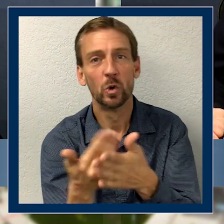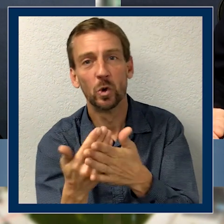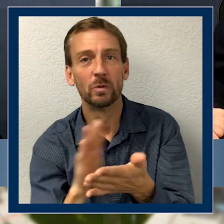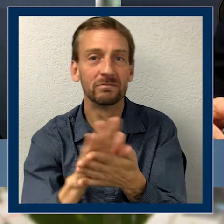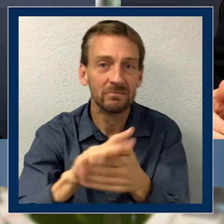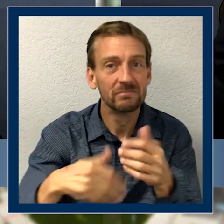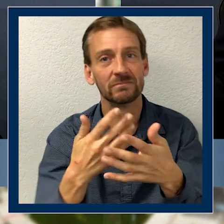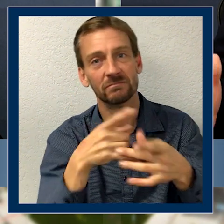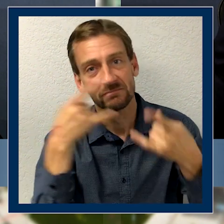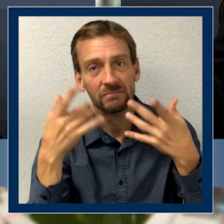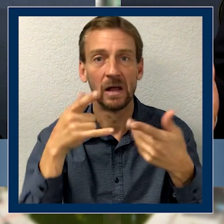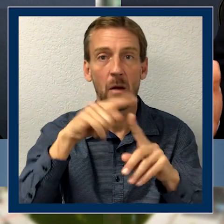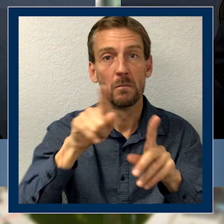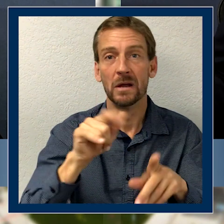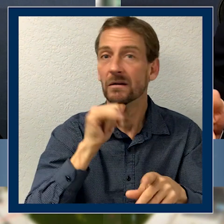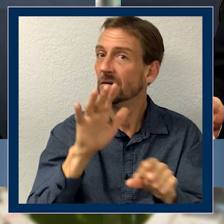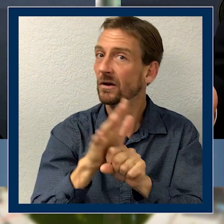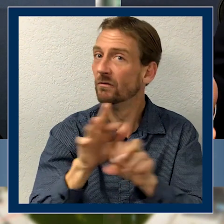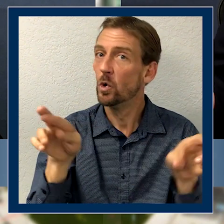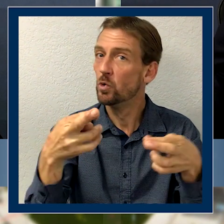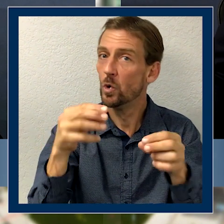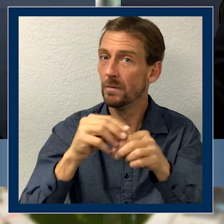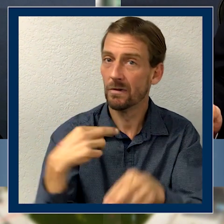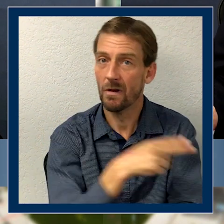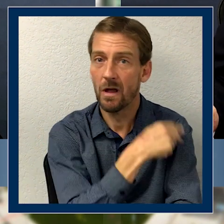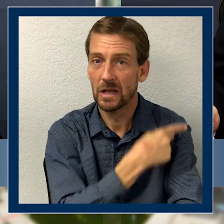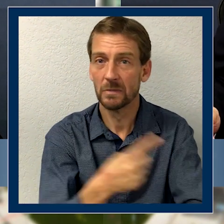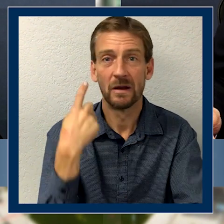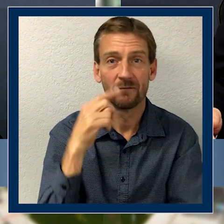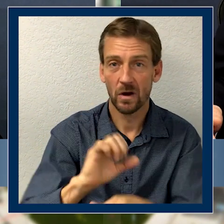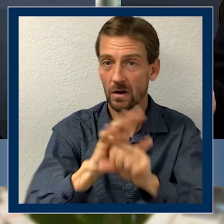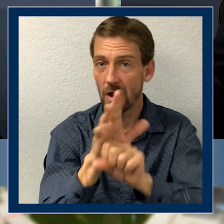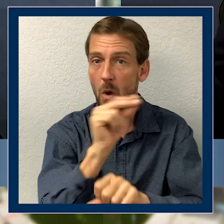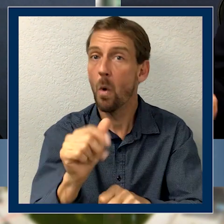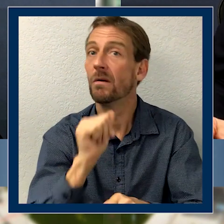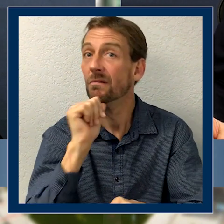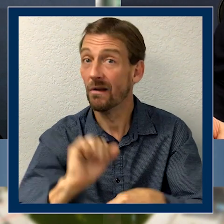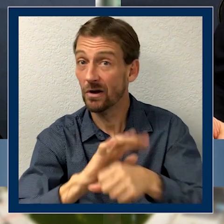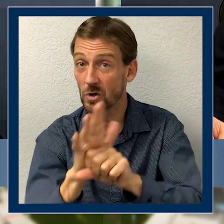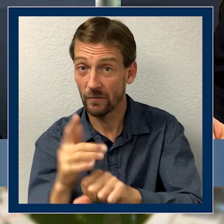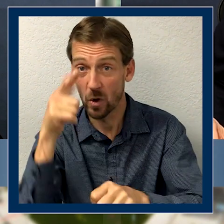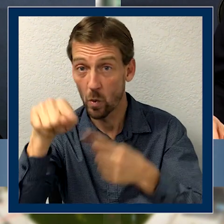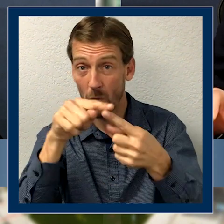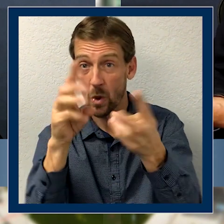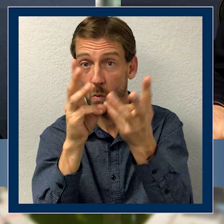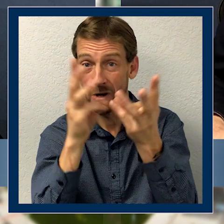practices, but we don't have a lot of wiggle room for COVID or non-COVID as the winter months